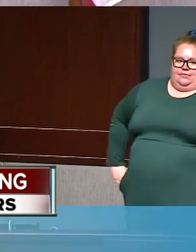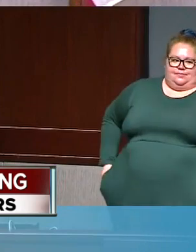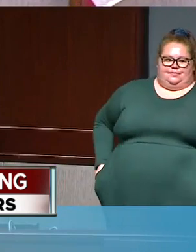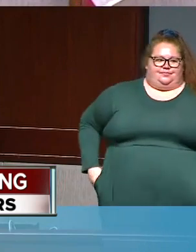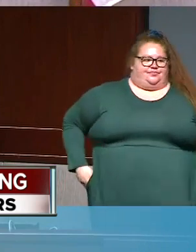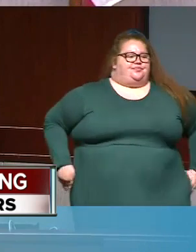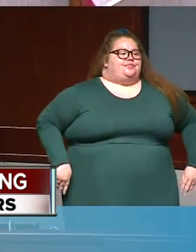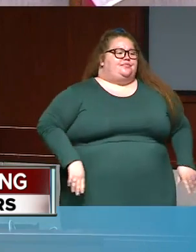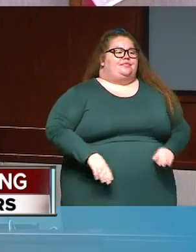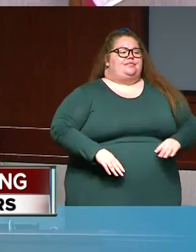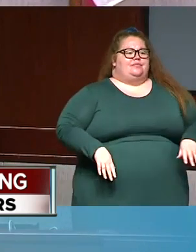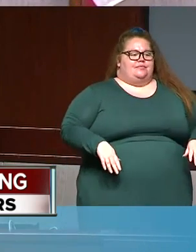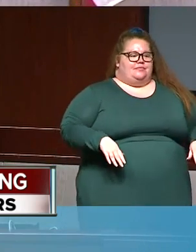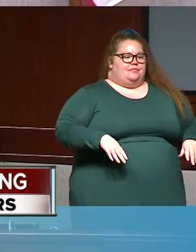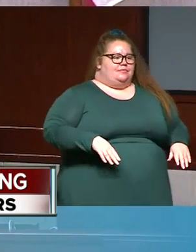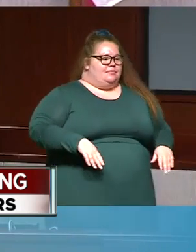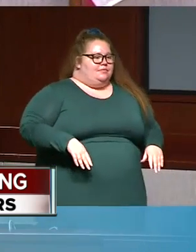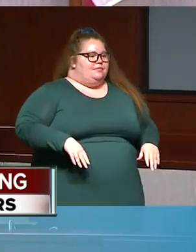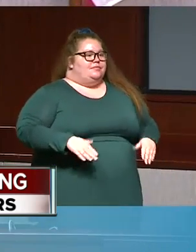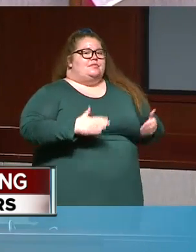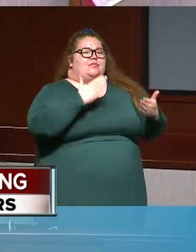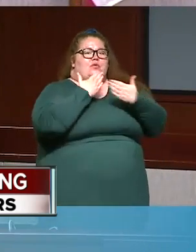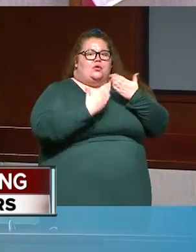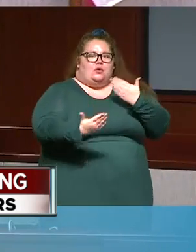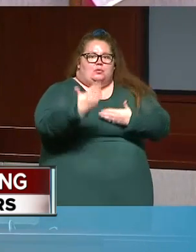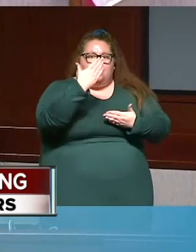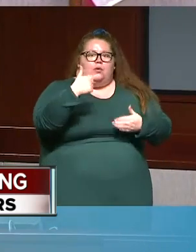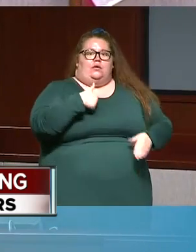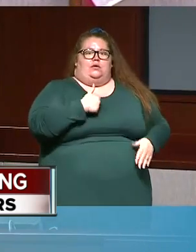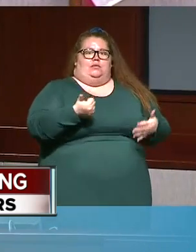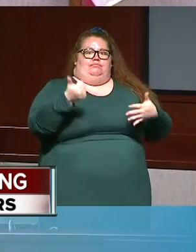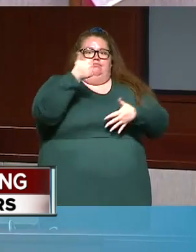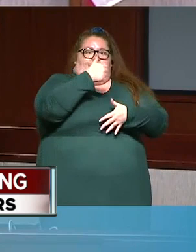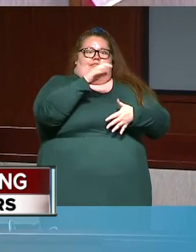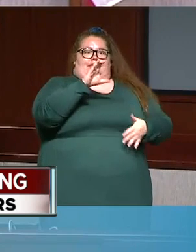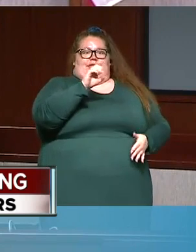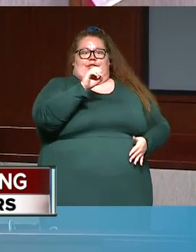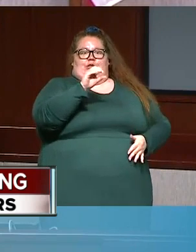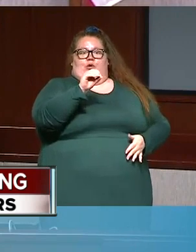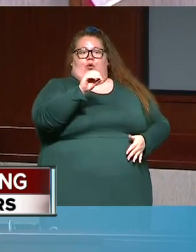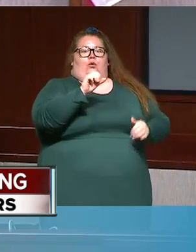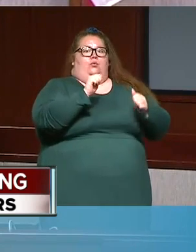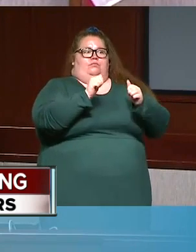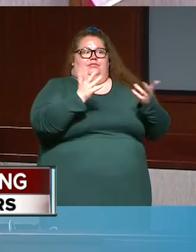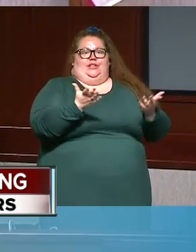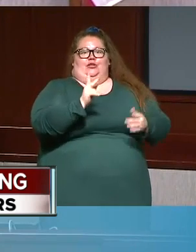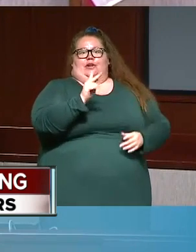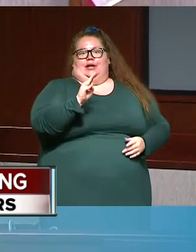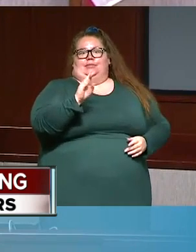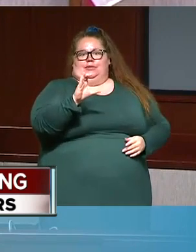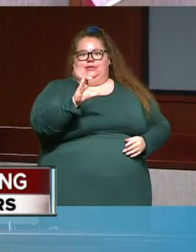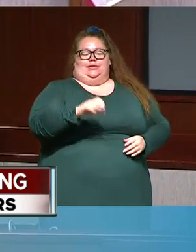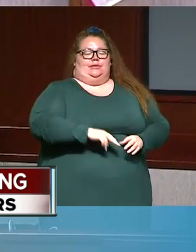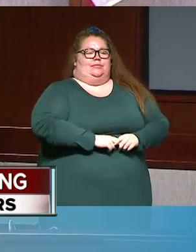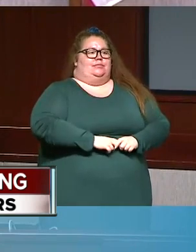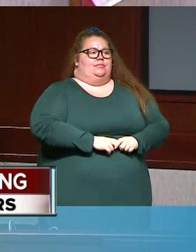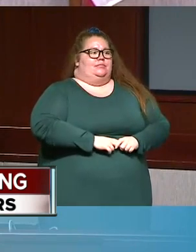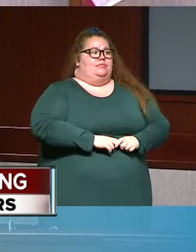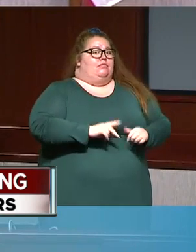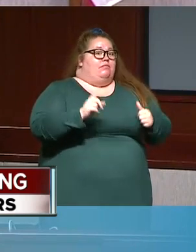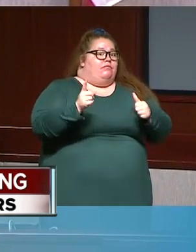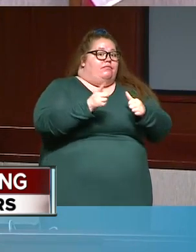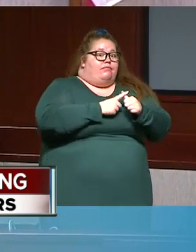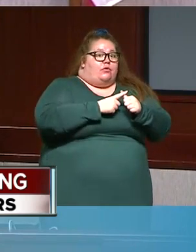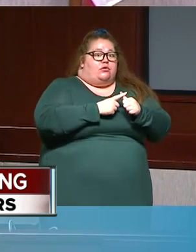Good morning. Again, Russell Judd. I'm the Chief Executive Officer of Kern Medical. Let me first and foremost give my